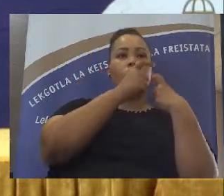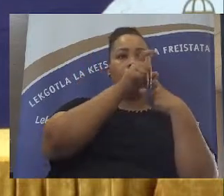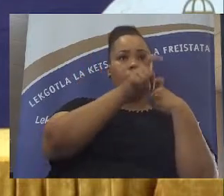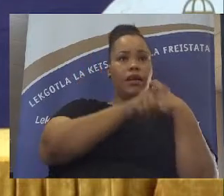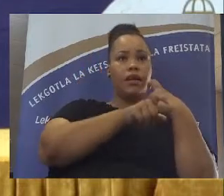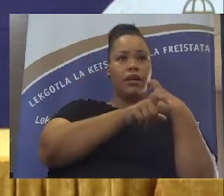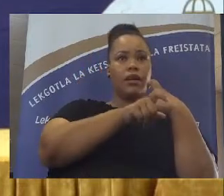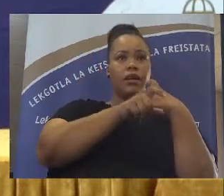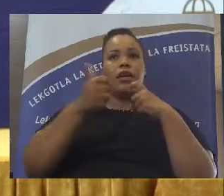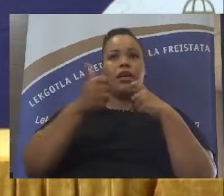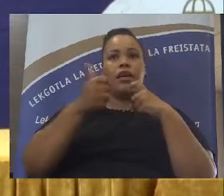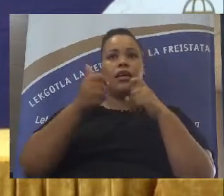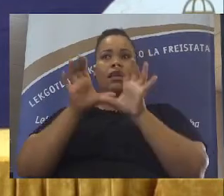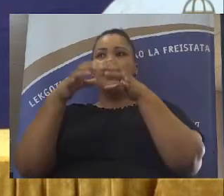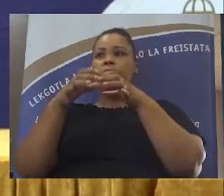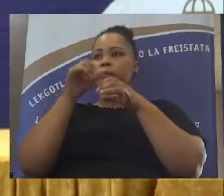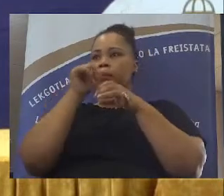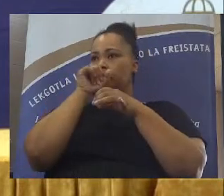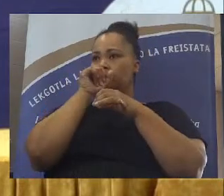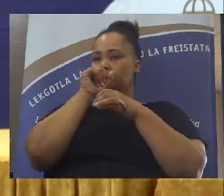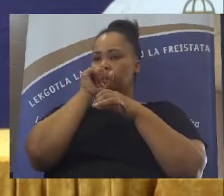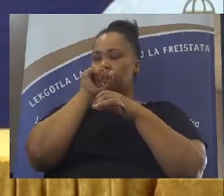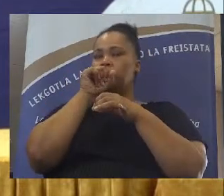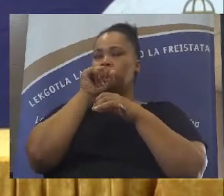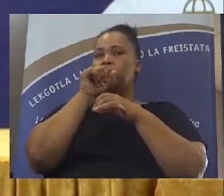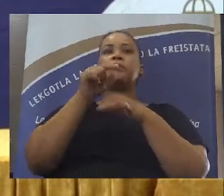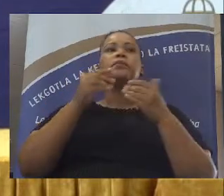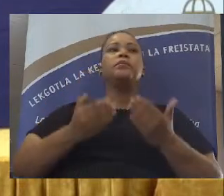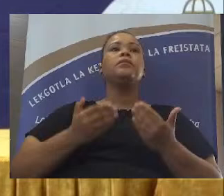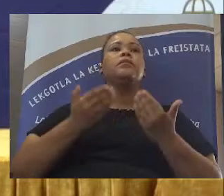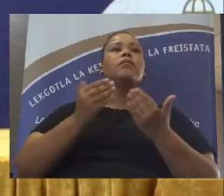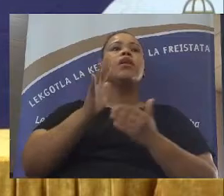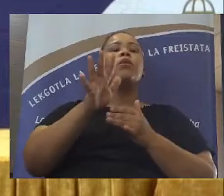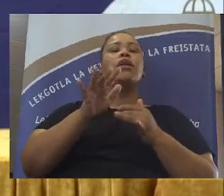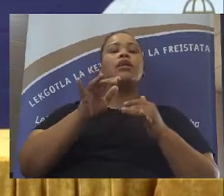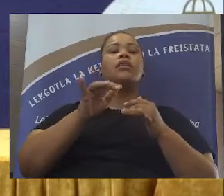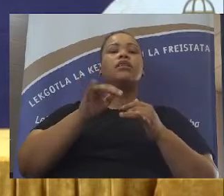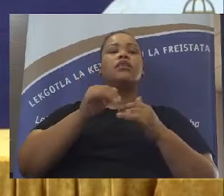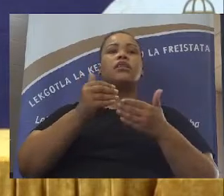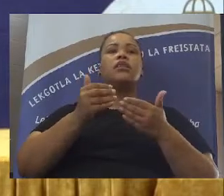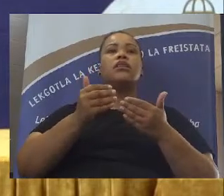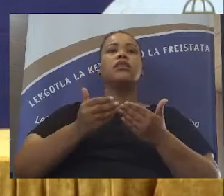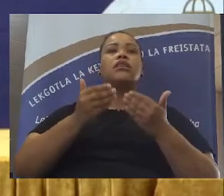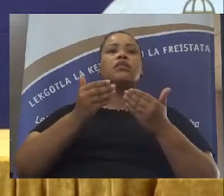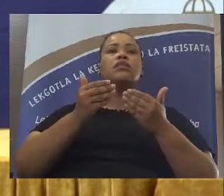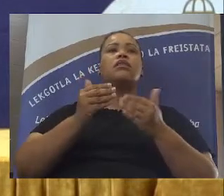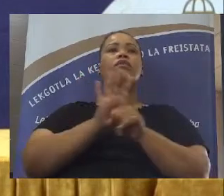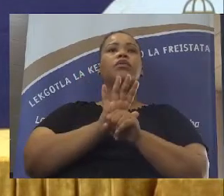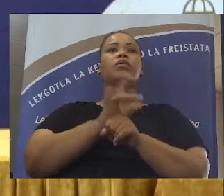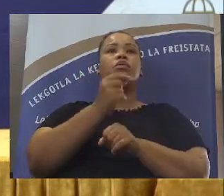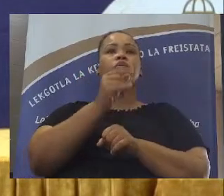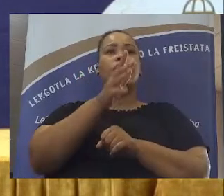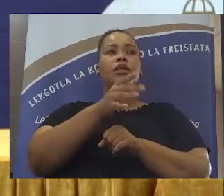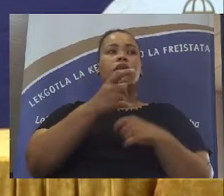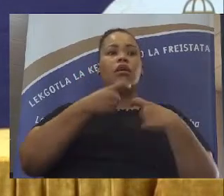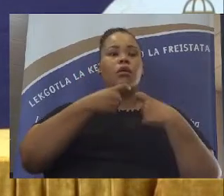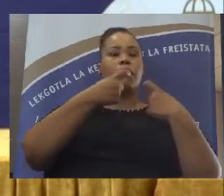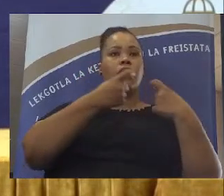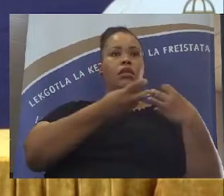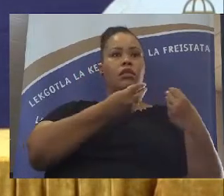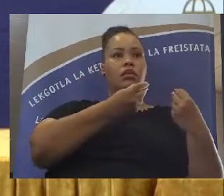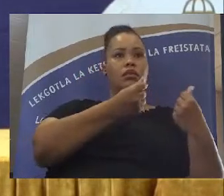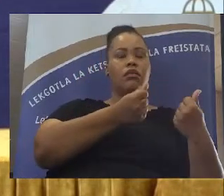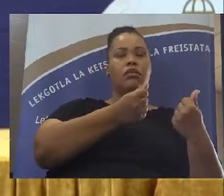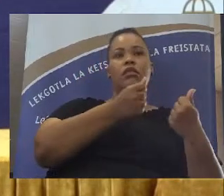party. The Ombud service will provide a full suite of services, from complaints handling, alternative